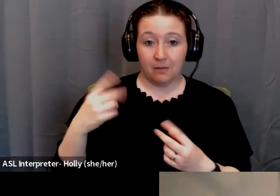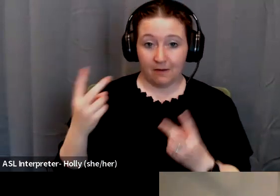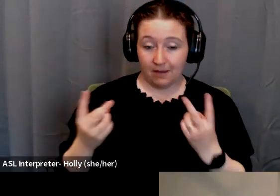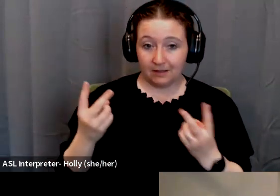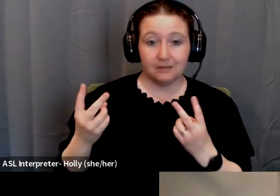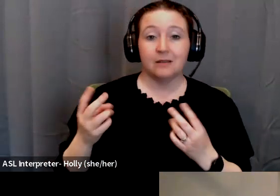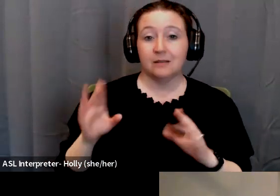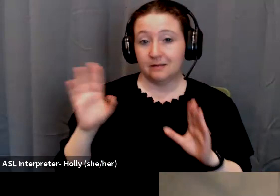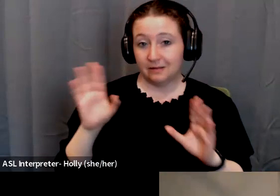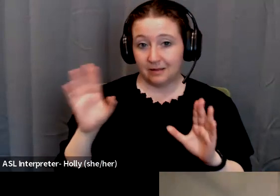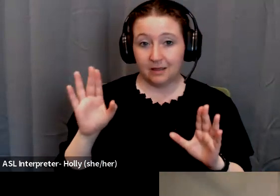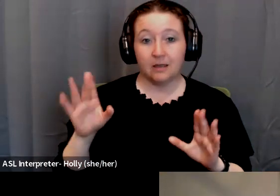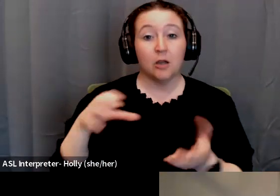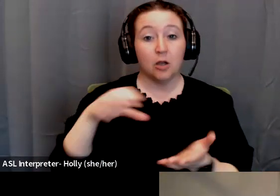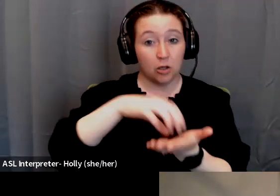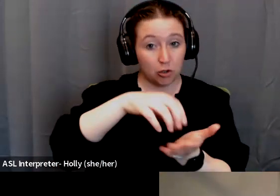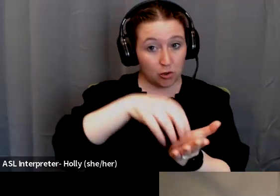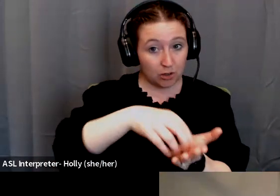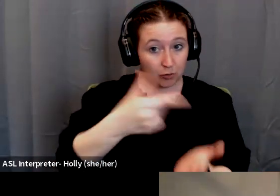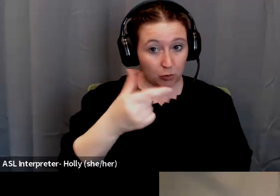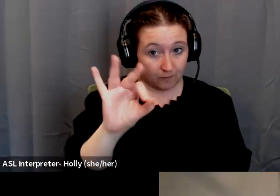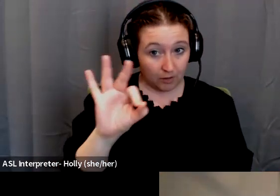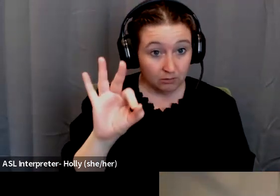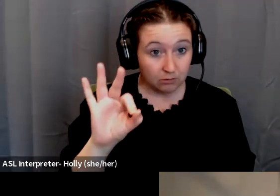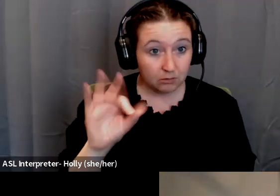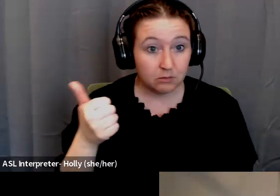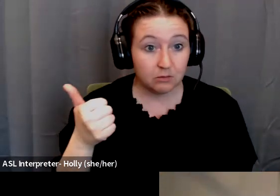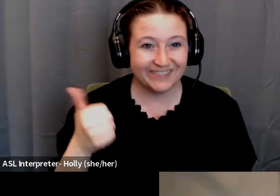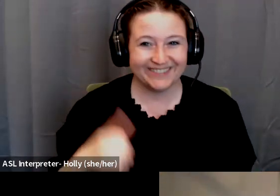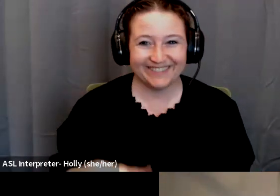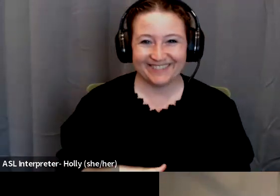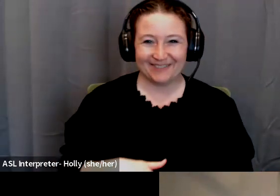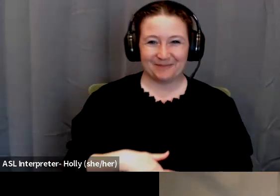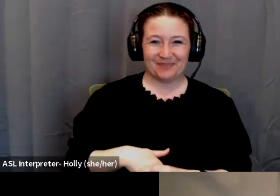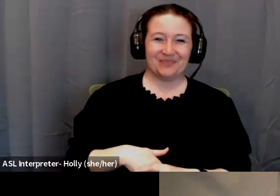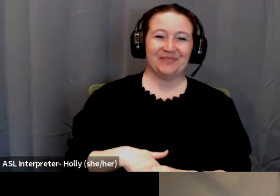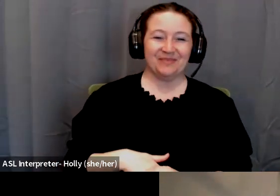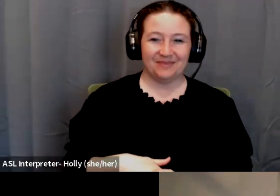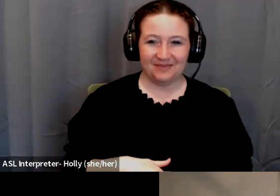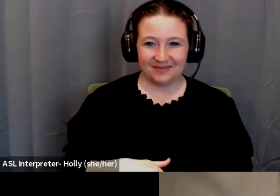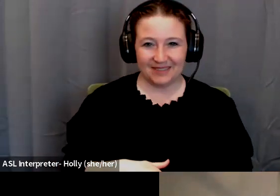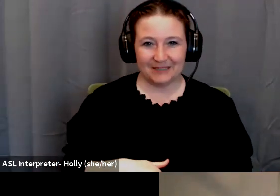again, cookies, gluten-free. thank you, everybody.